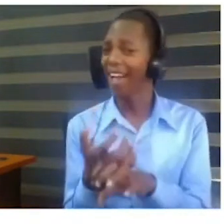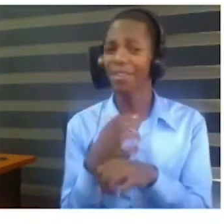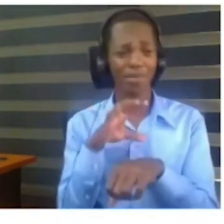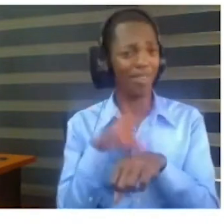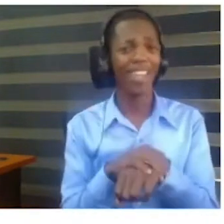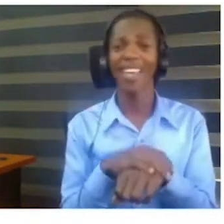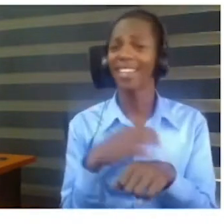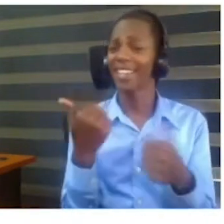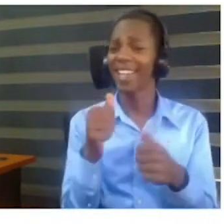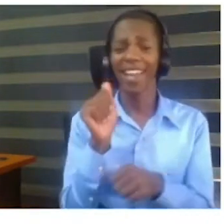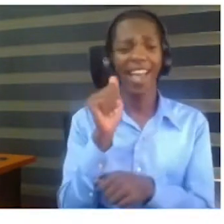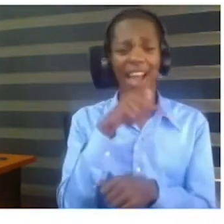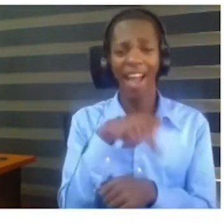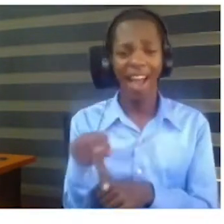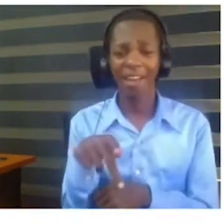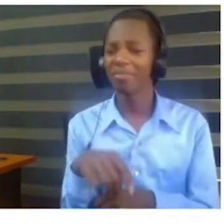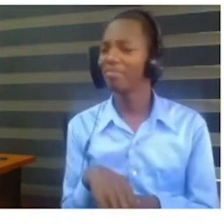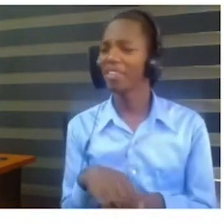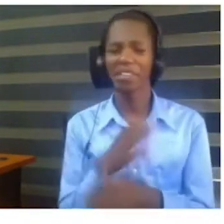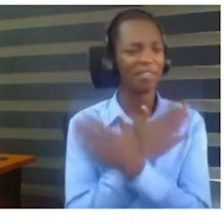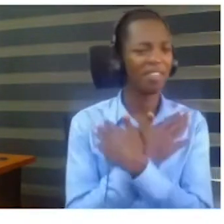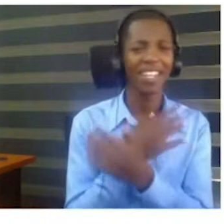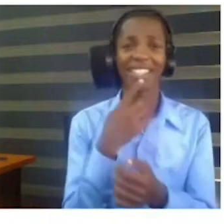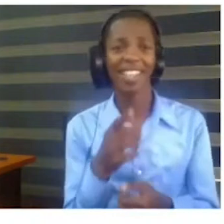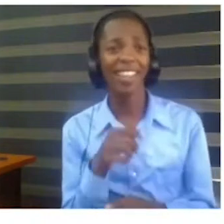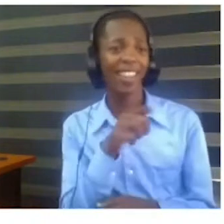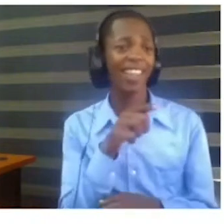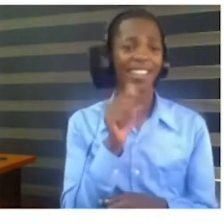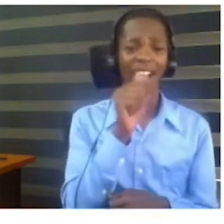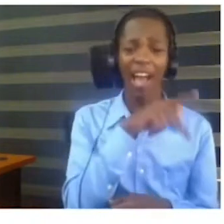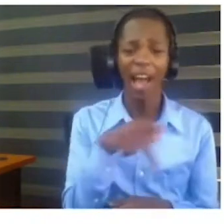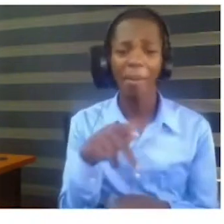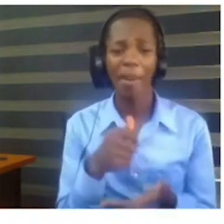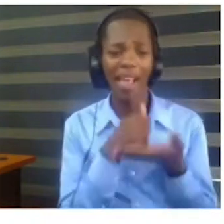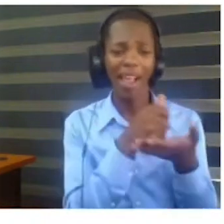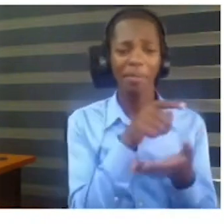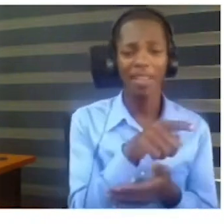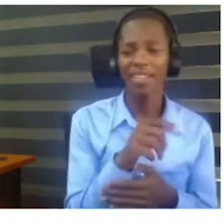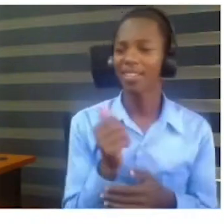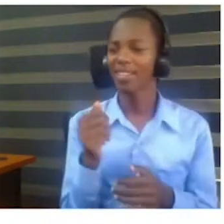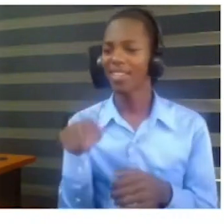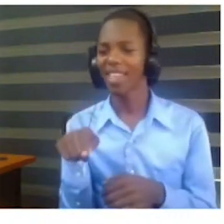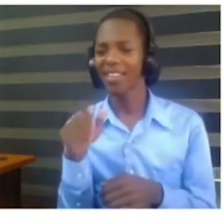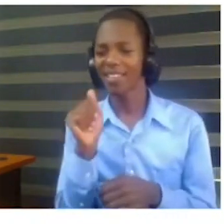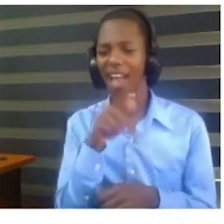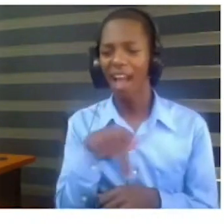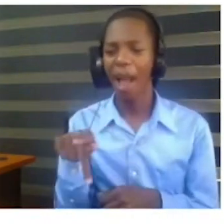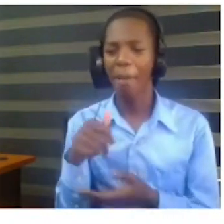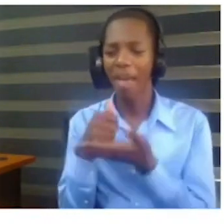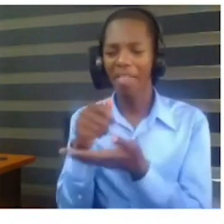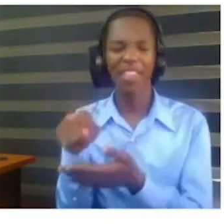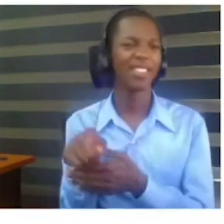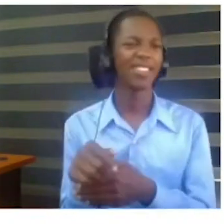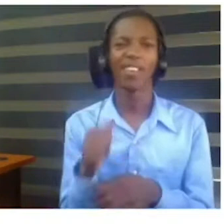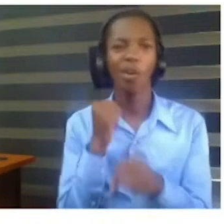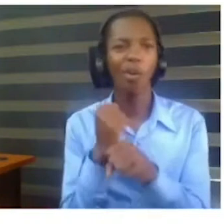or this new app will help you with this. And I try it and it doesn't work. It's not accessible. So we really